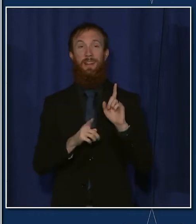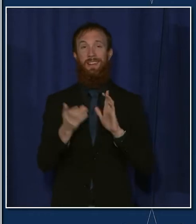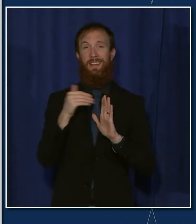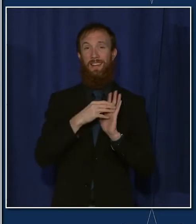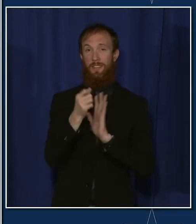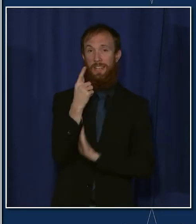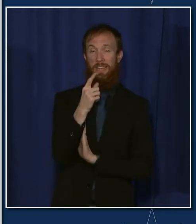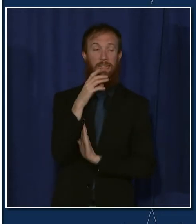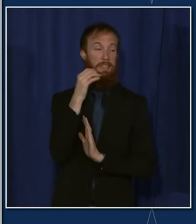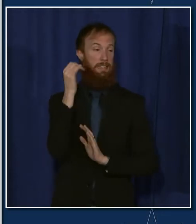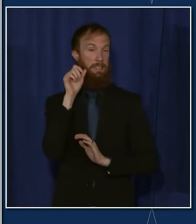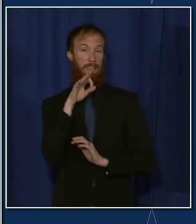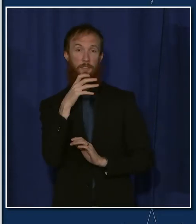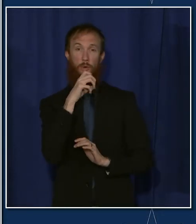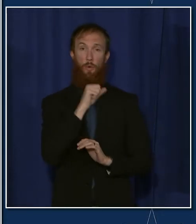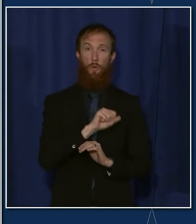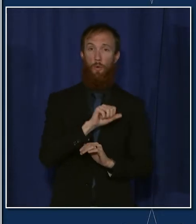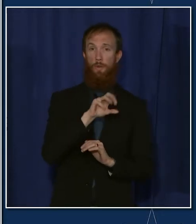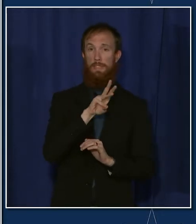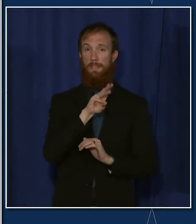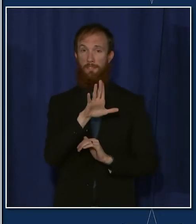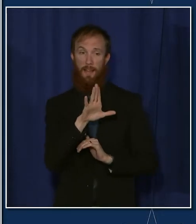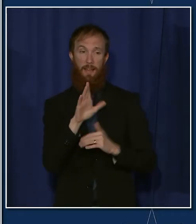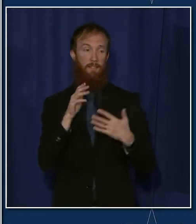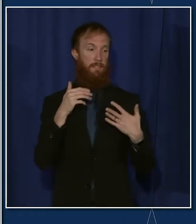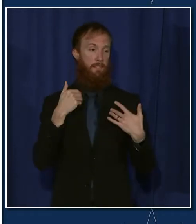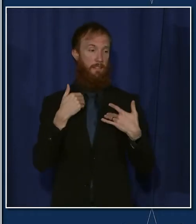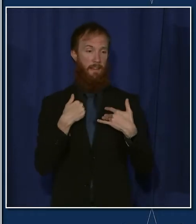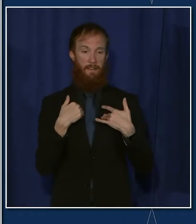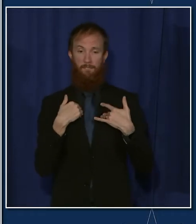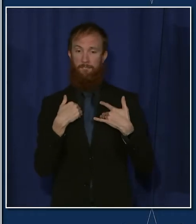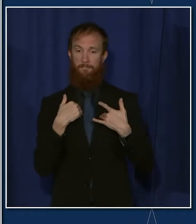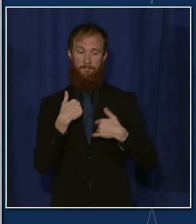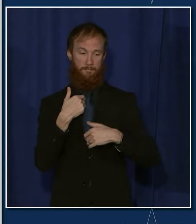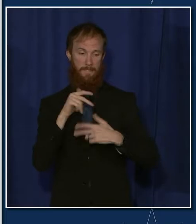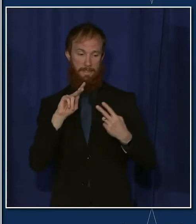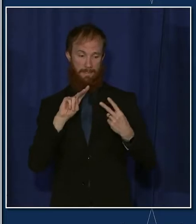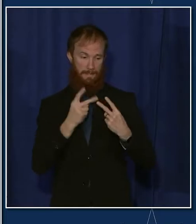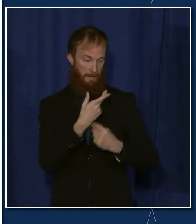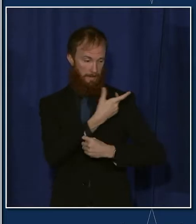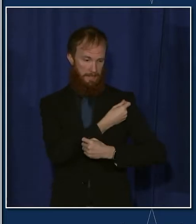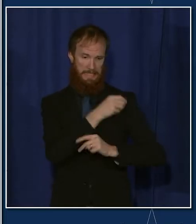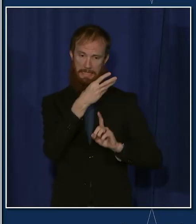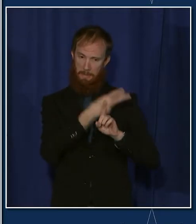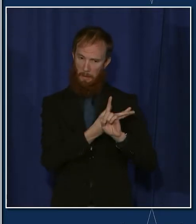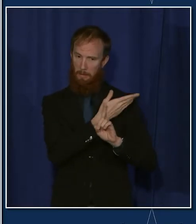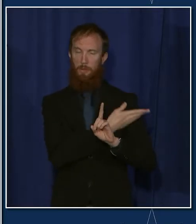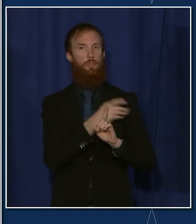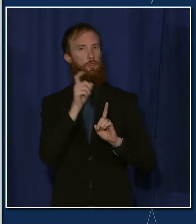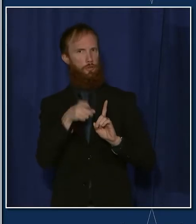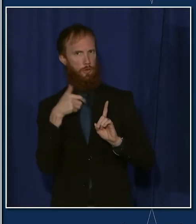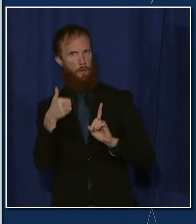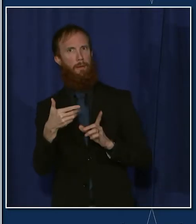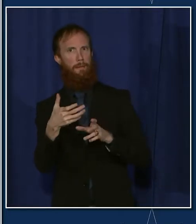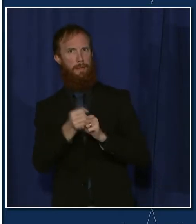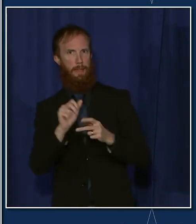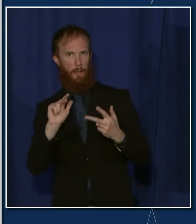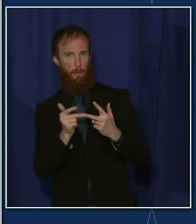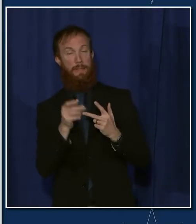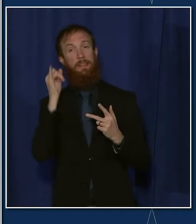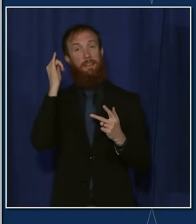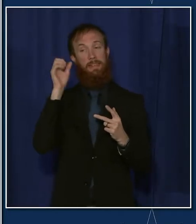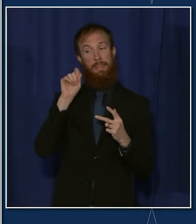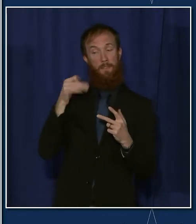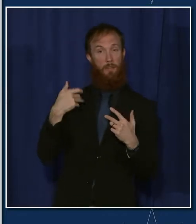months post Moderna or Pfizer should be getting a booster dose, and anybody who's 2 months post J&J should be getting a booster